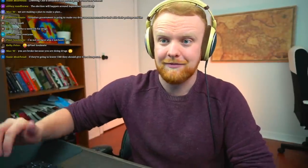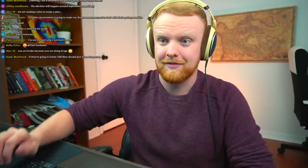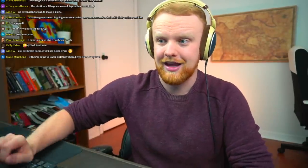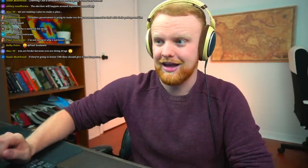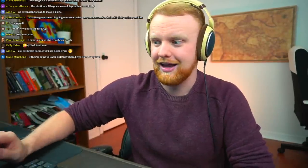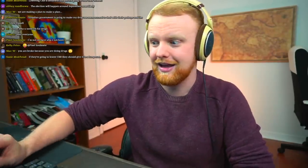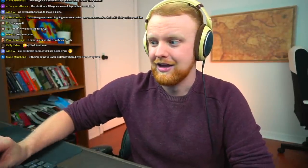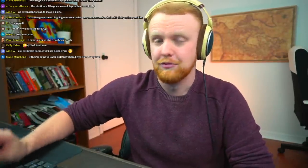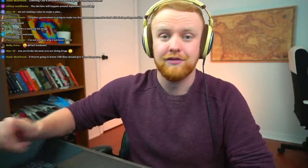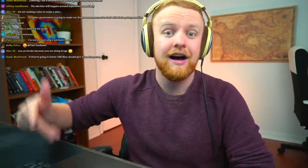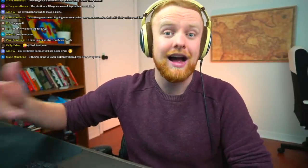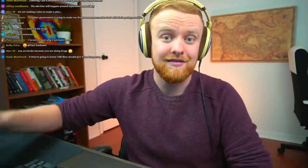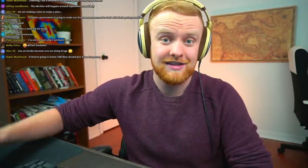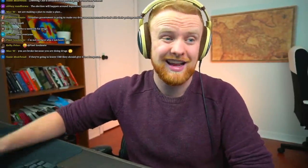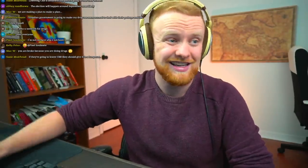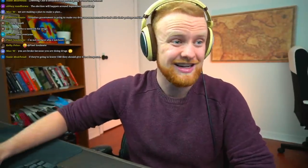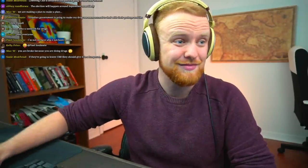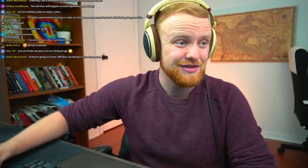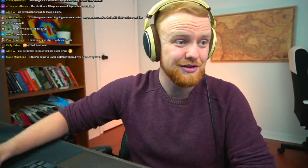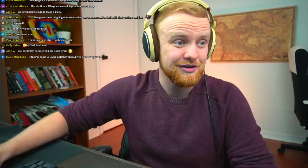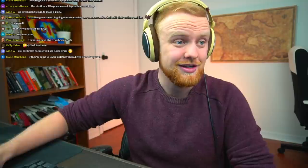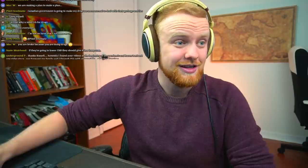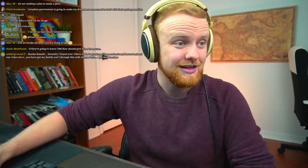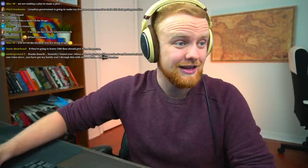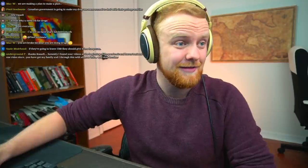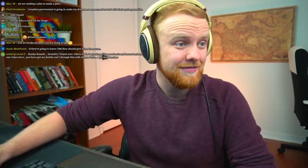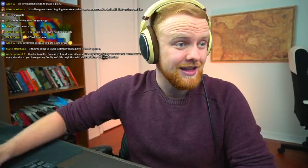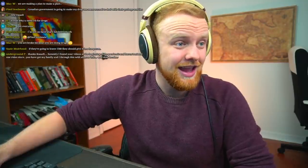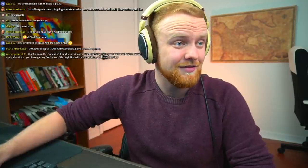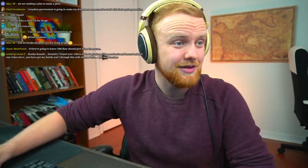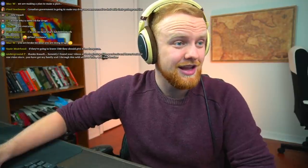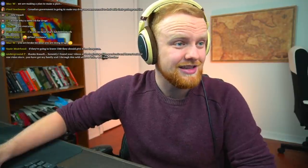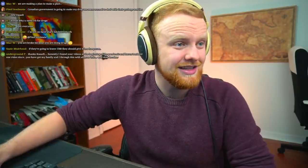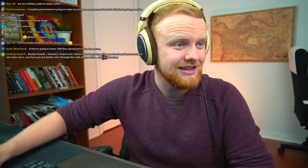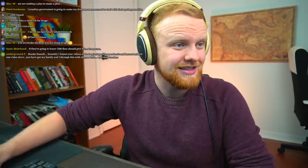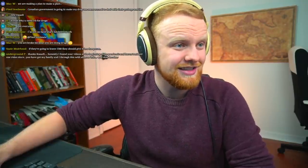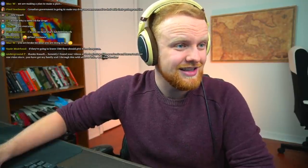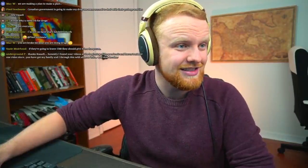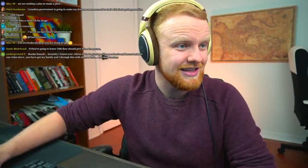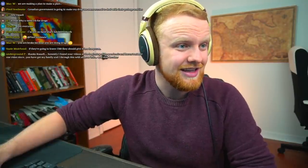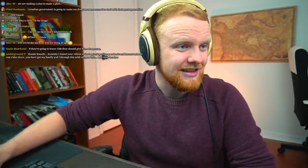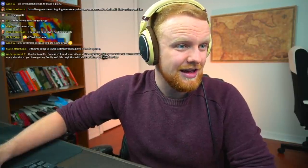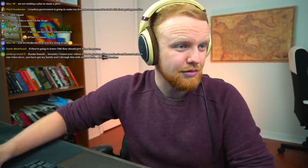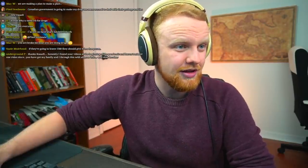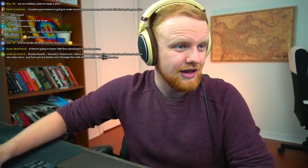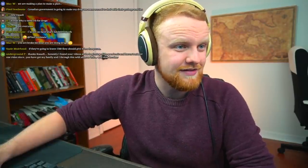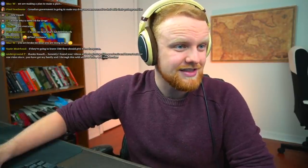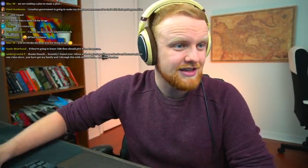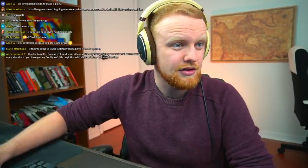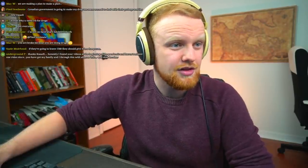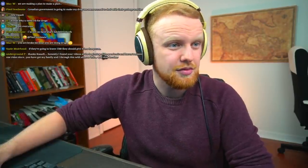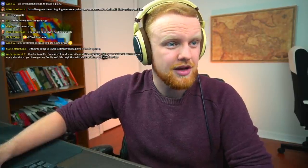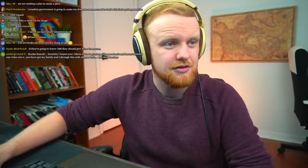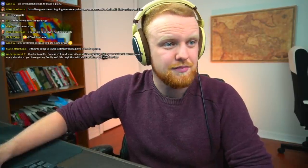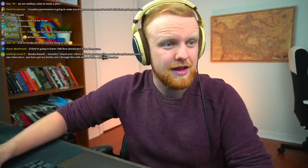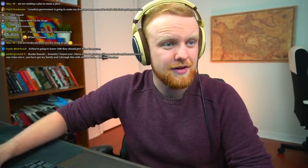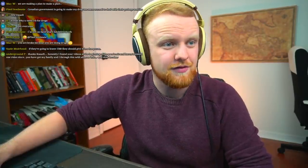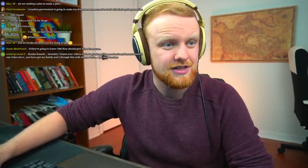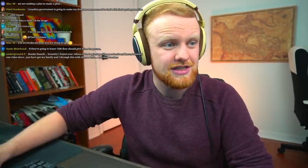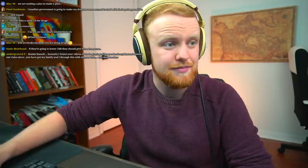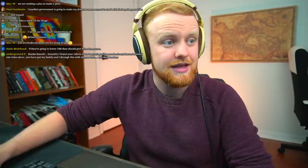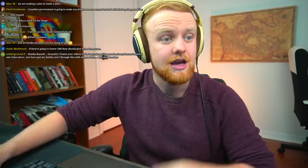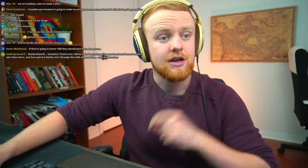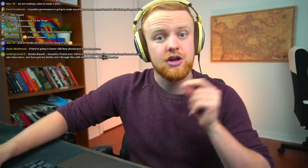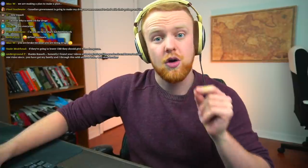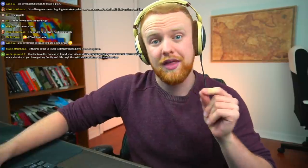being revived anytime soon. Yeah. Hey everyone, yeah, I see Delise and That Blonde Life. Does this include the $300 payment